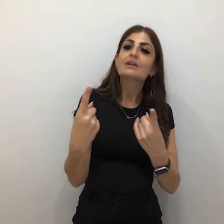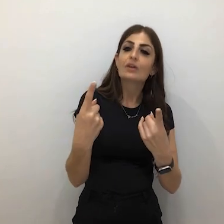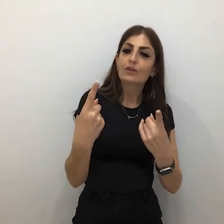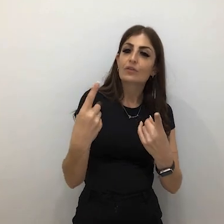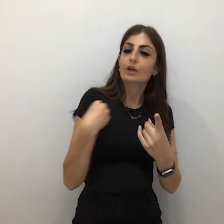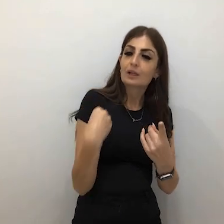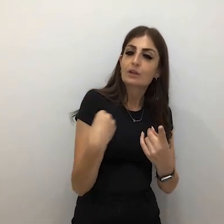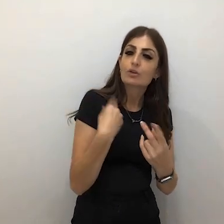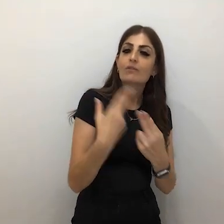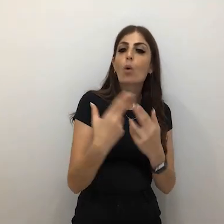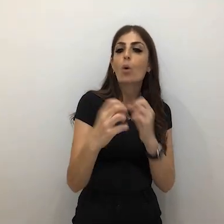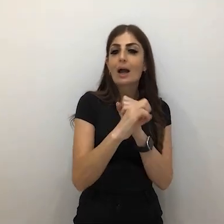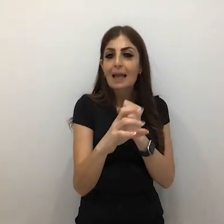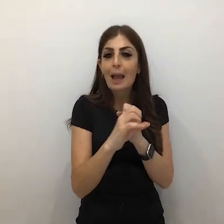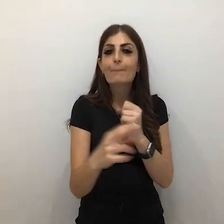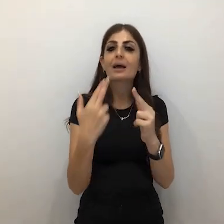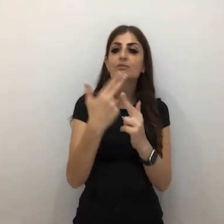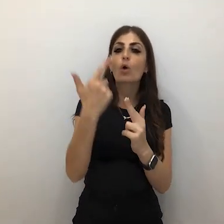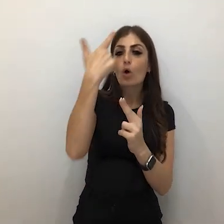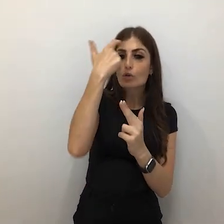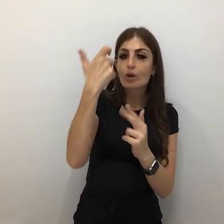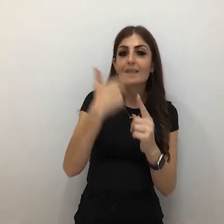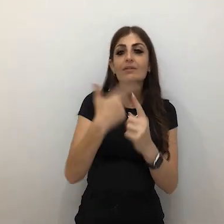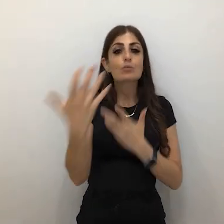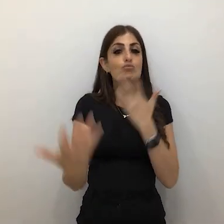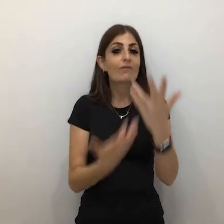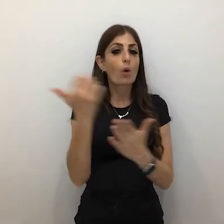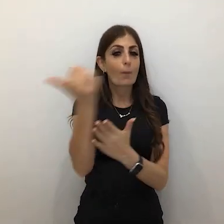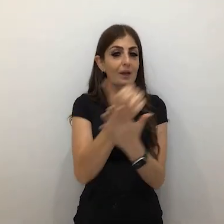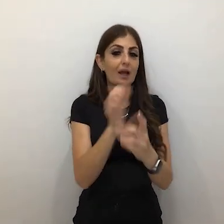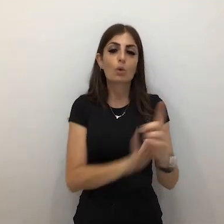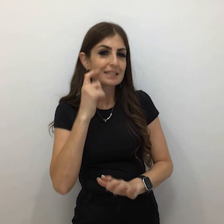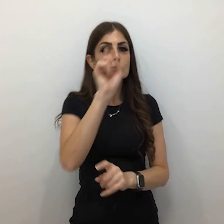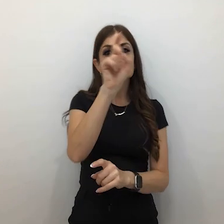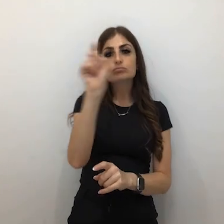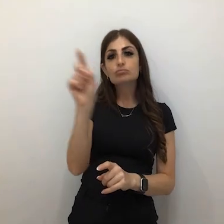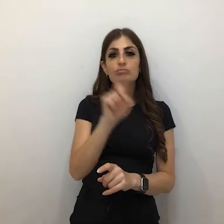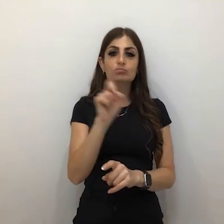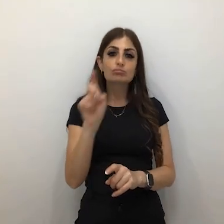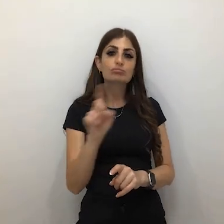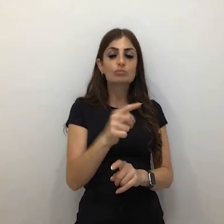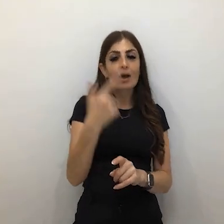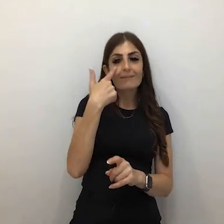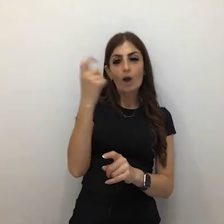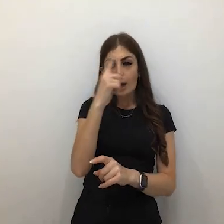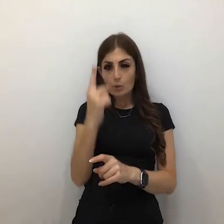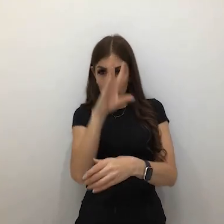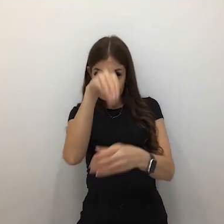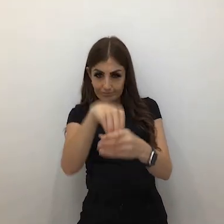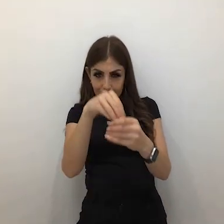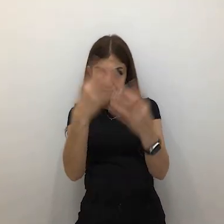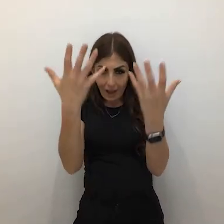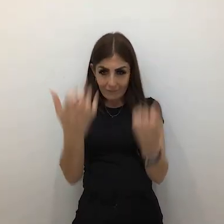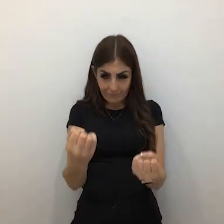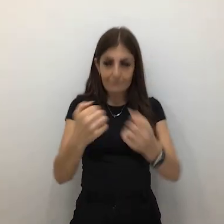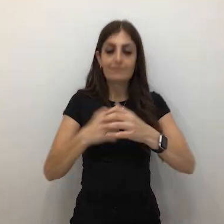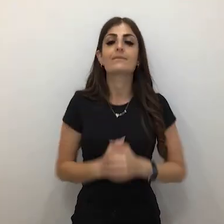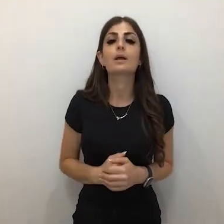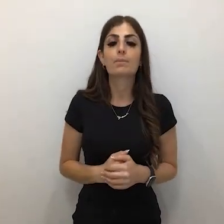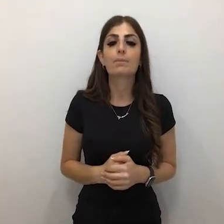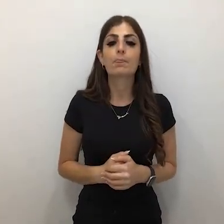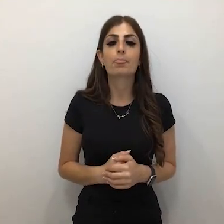My name's Danny. I'm a designer and digital project manager by profession. I started out doing